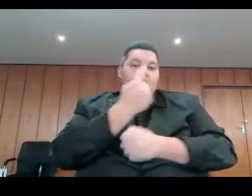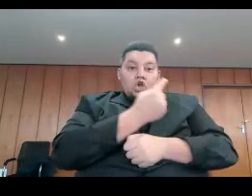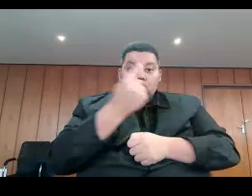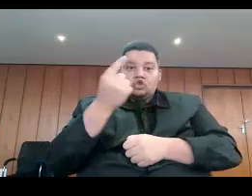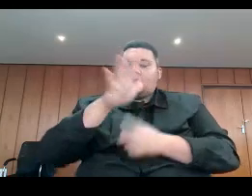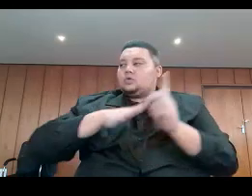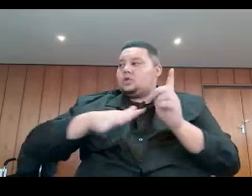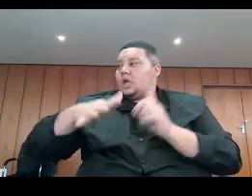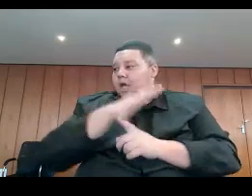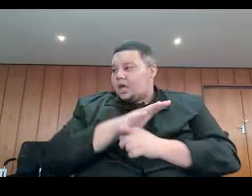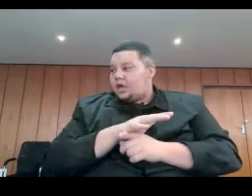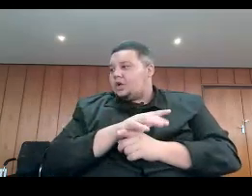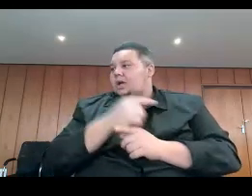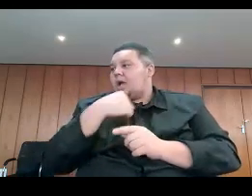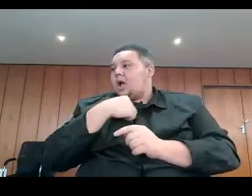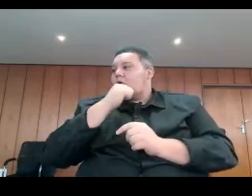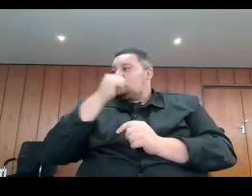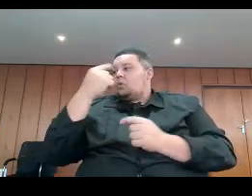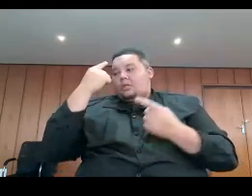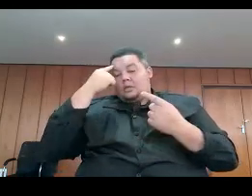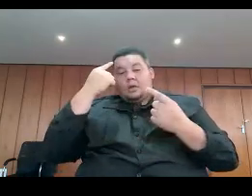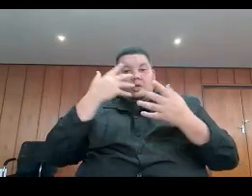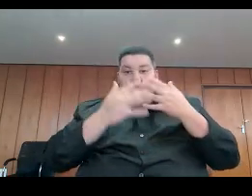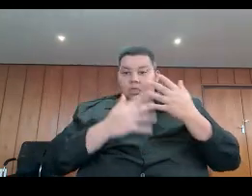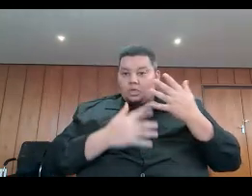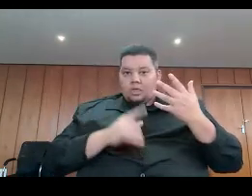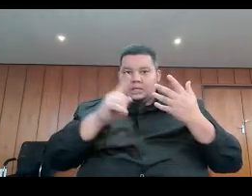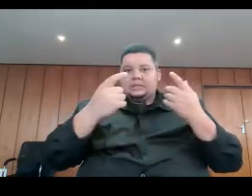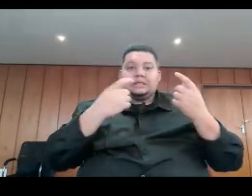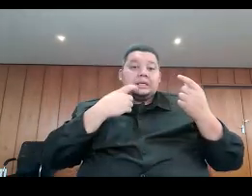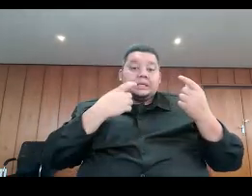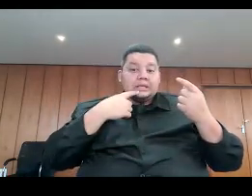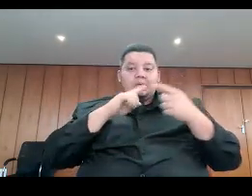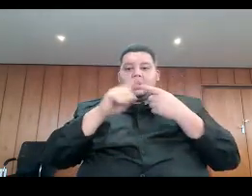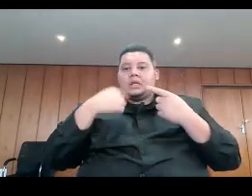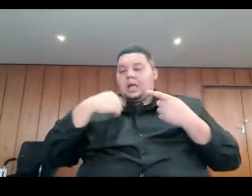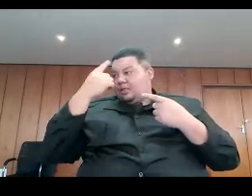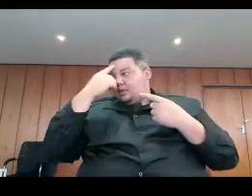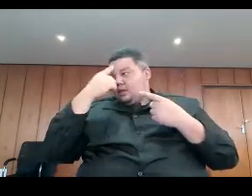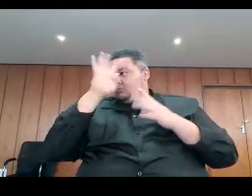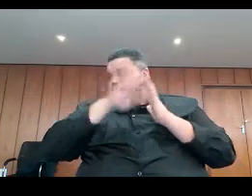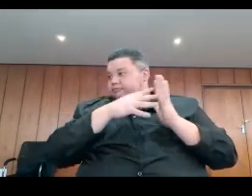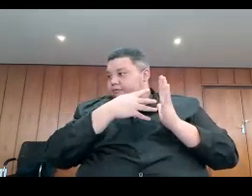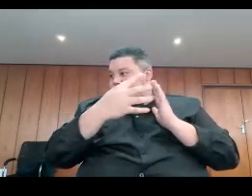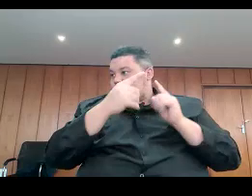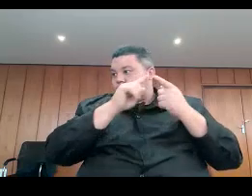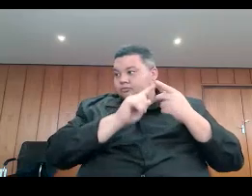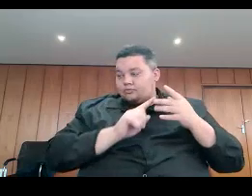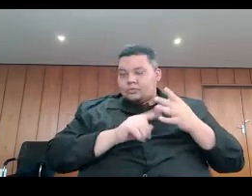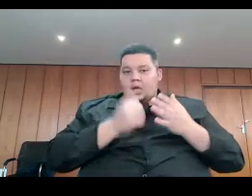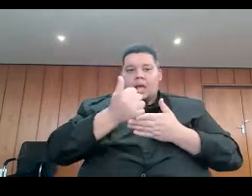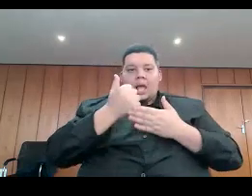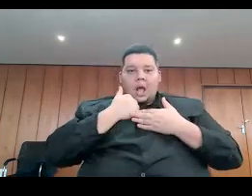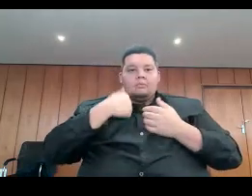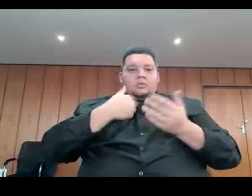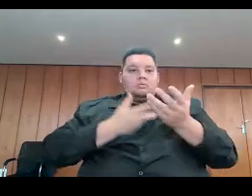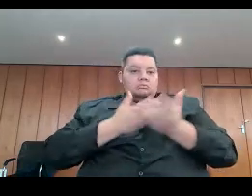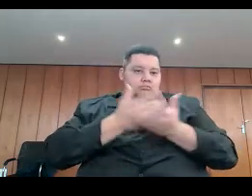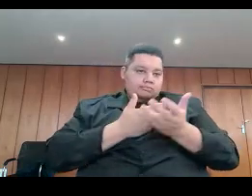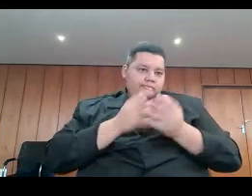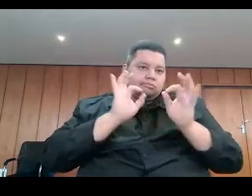areas. I don't think any of it is easy, but I think framing it in this way helps us engage with the